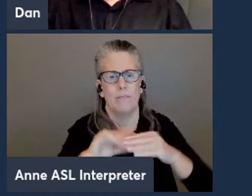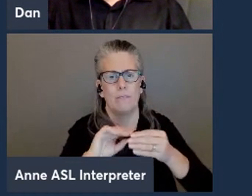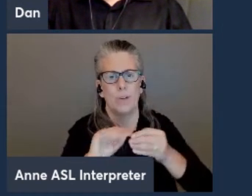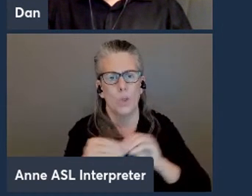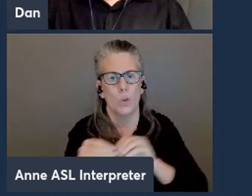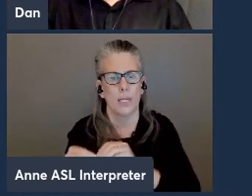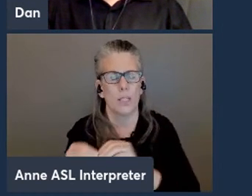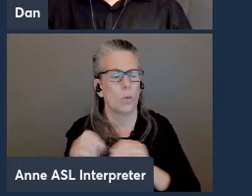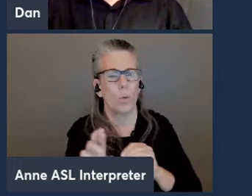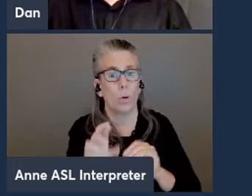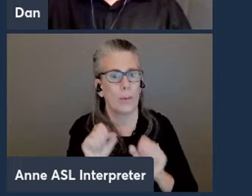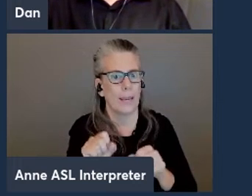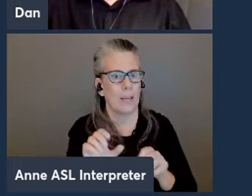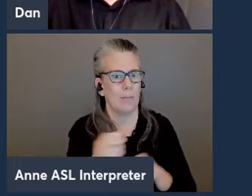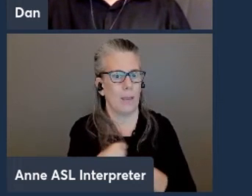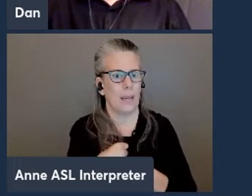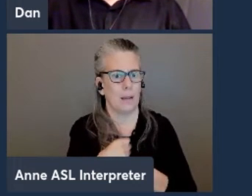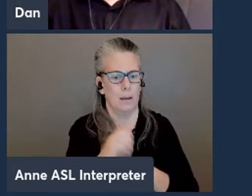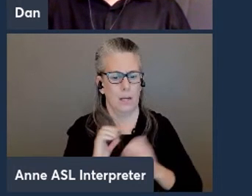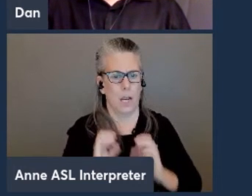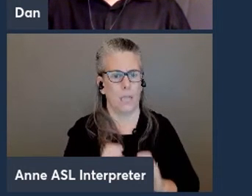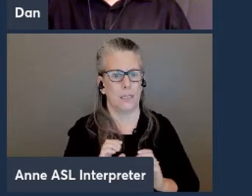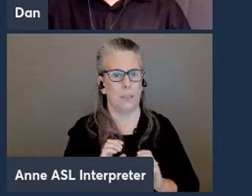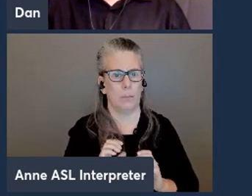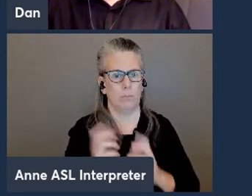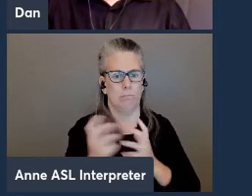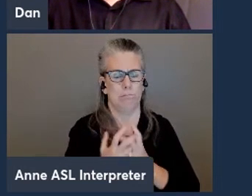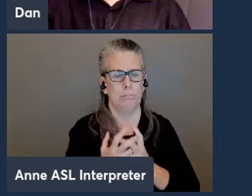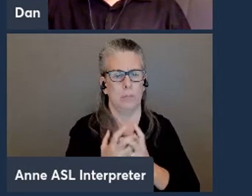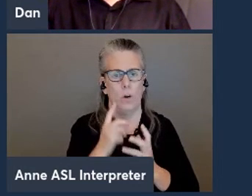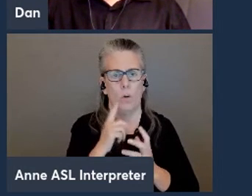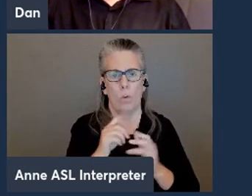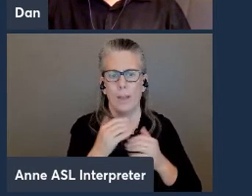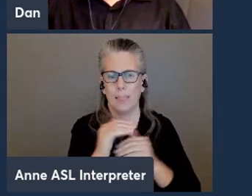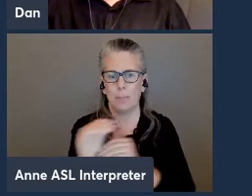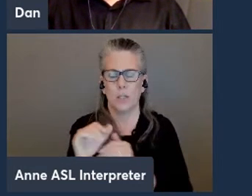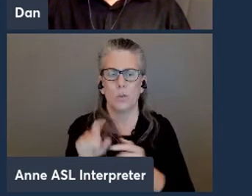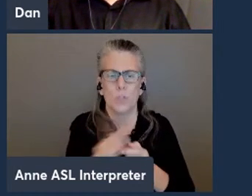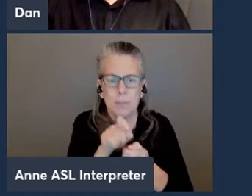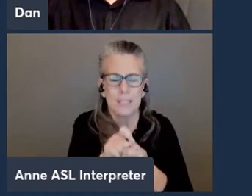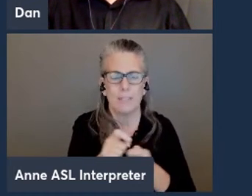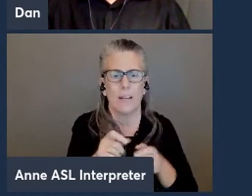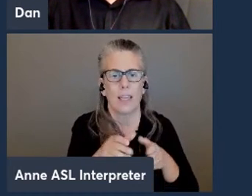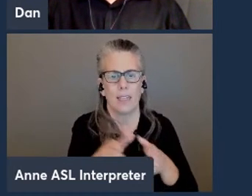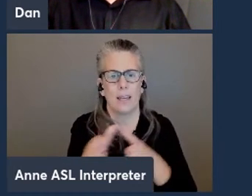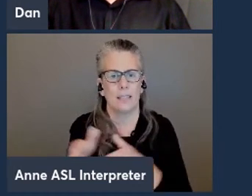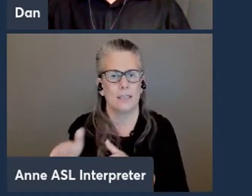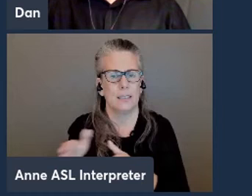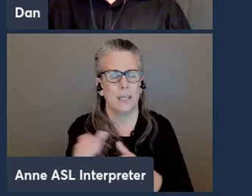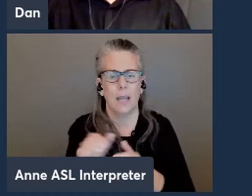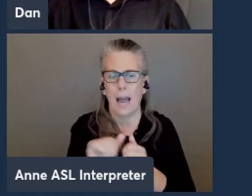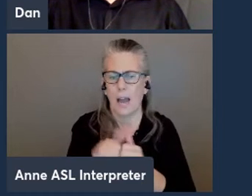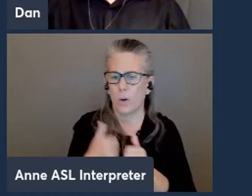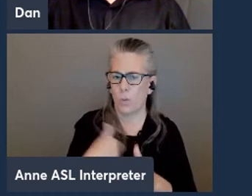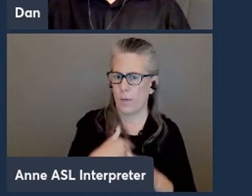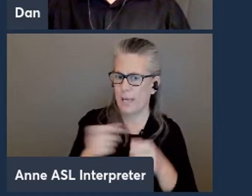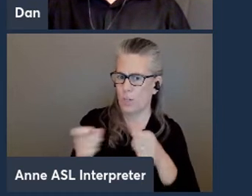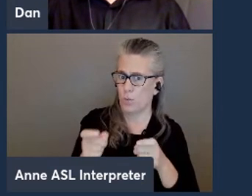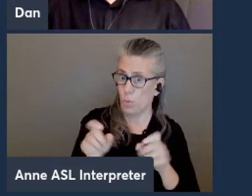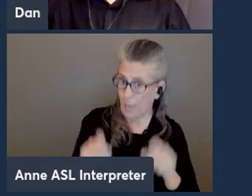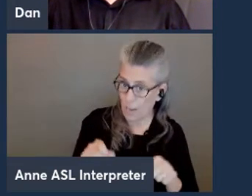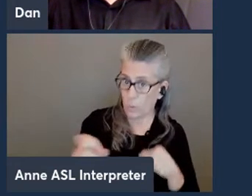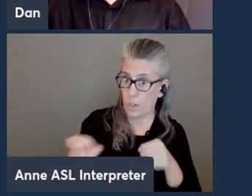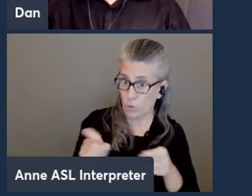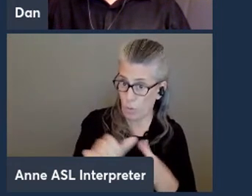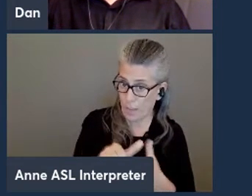custom or limited to just only do specific things? How do we control that? Yeah, so I